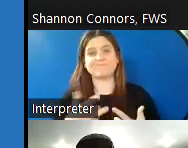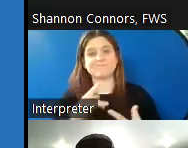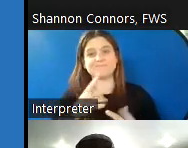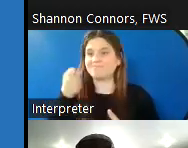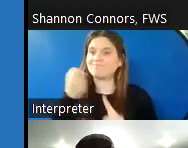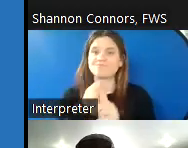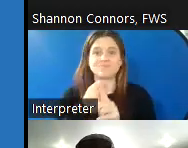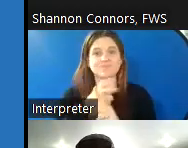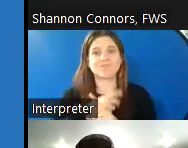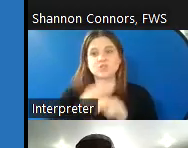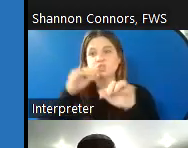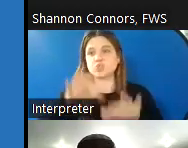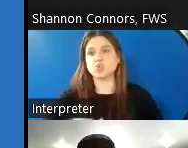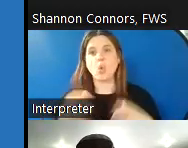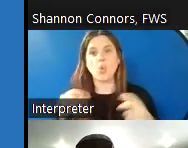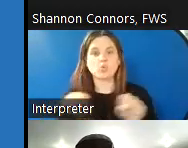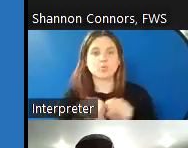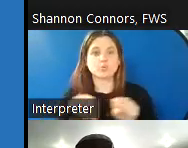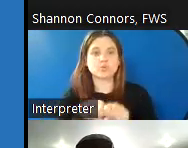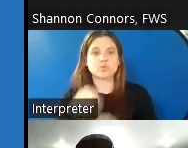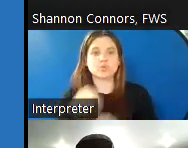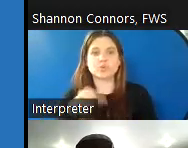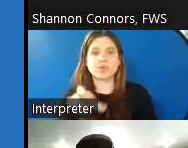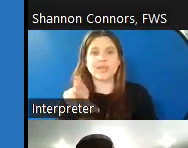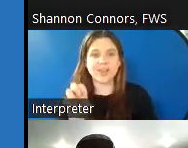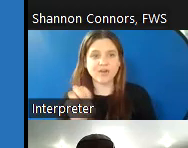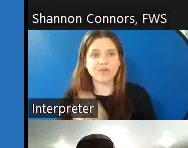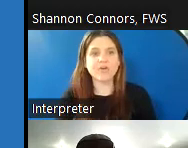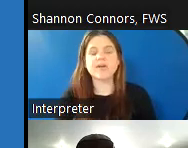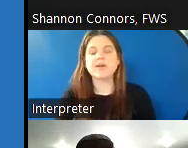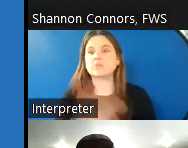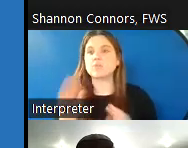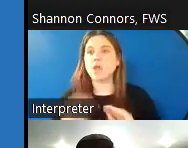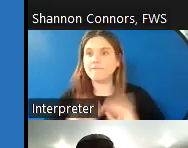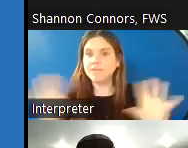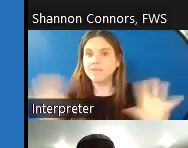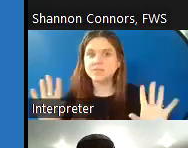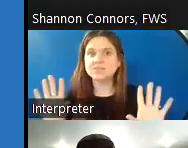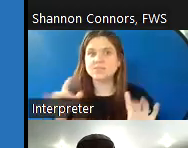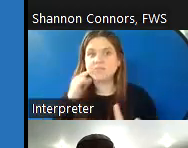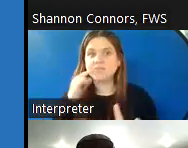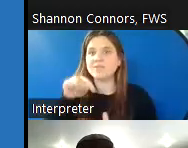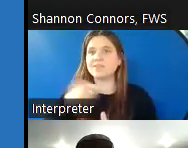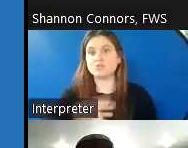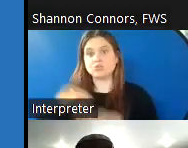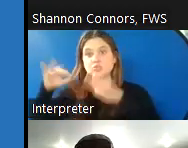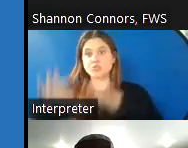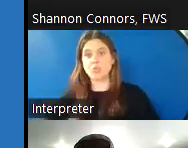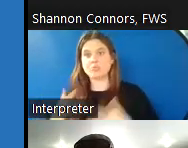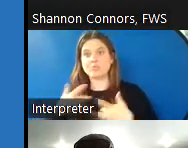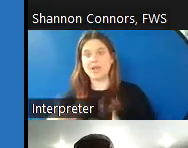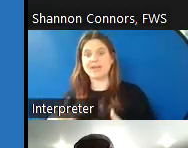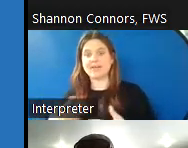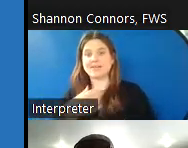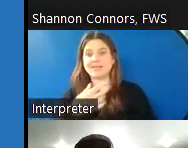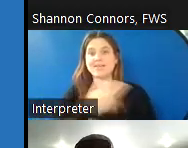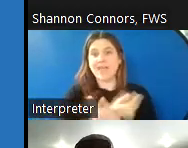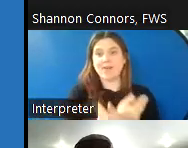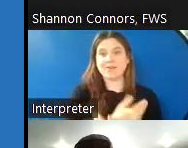obvious one, as a forestry director, is when we get snow on the ground, a lot of times the snowshoe hare is still